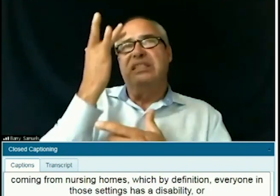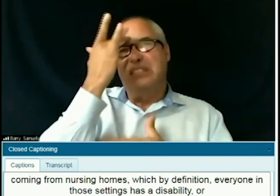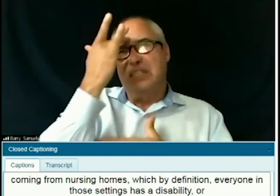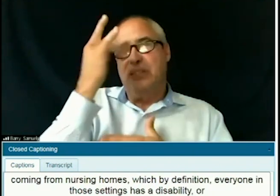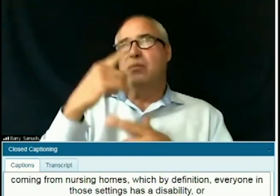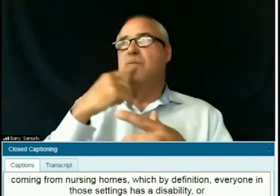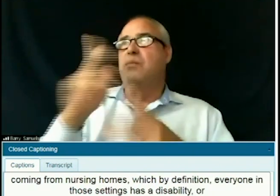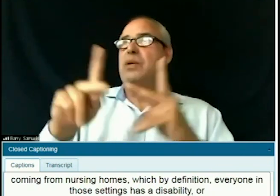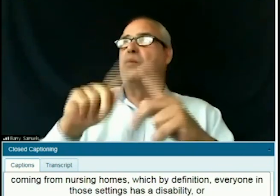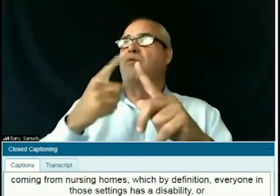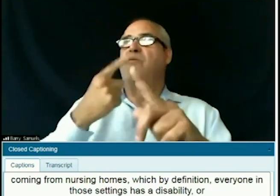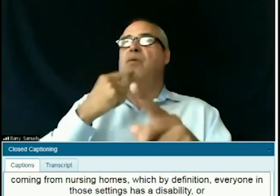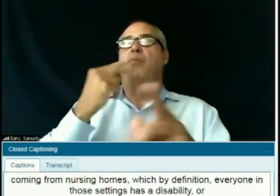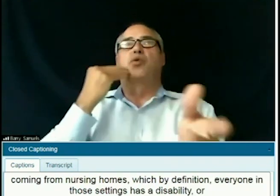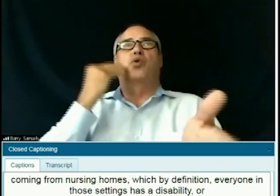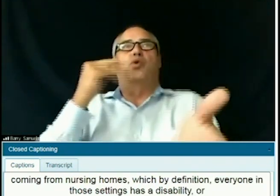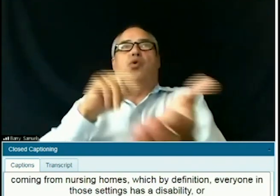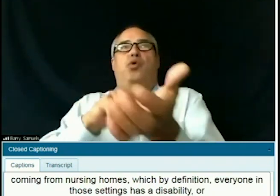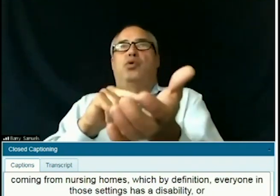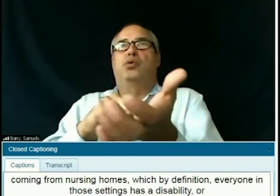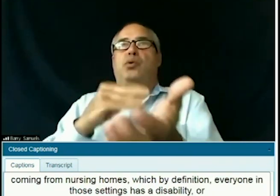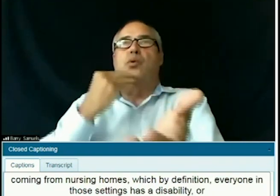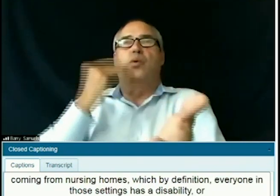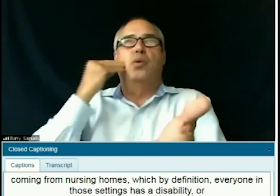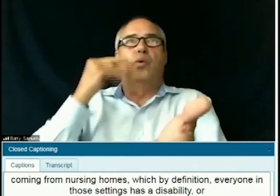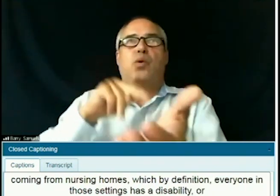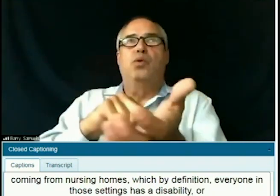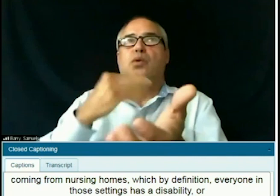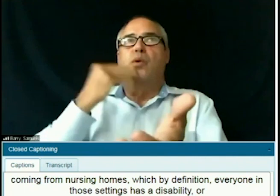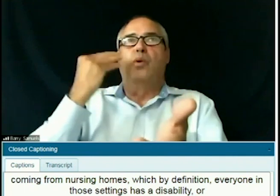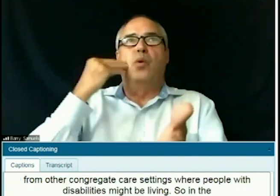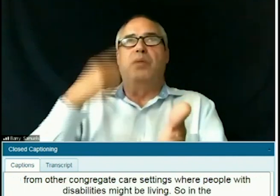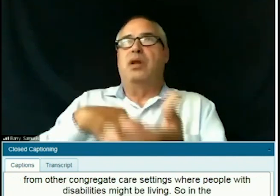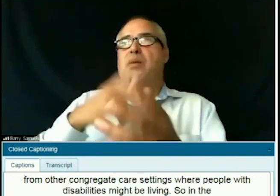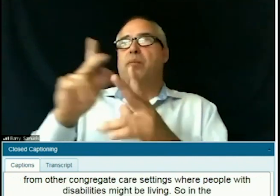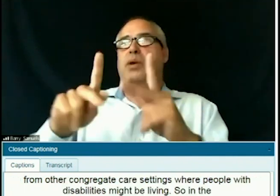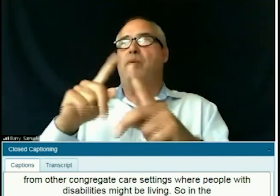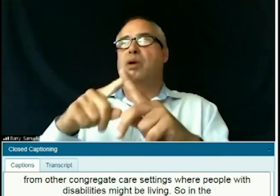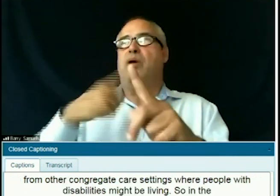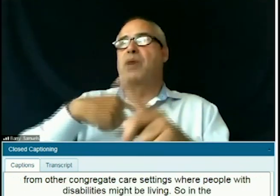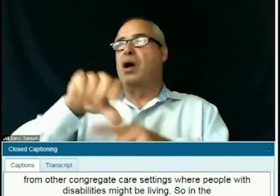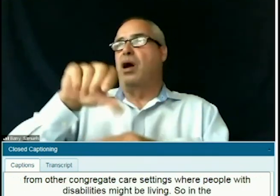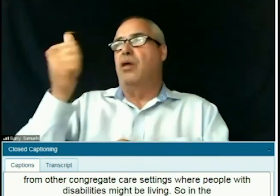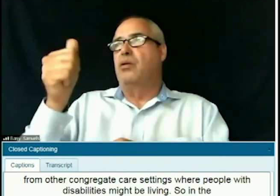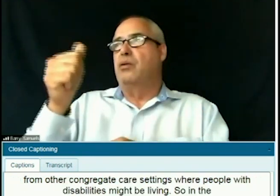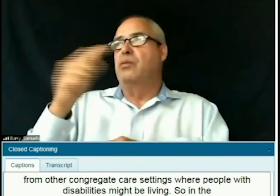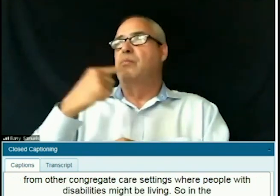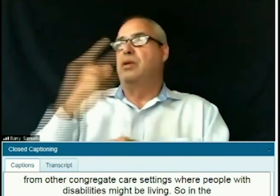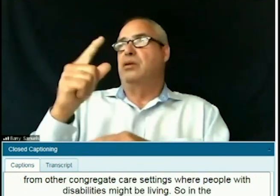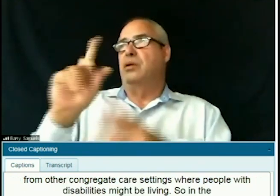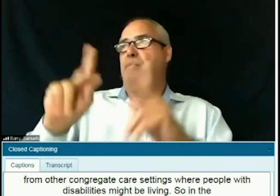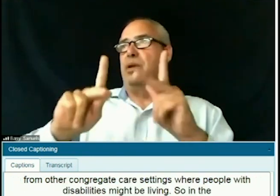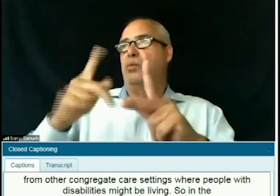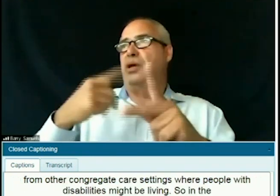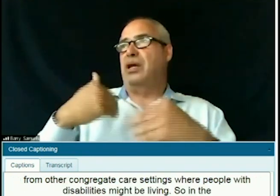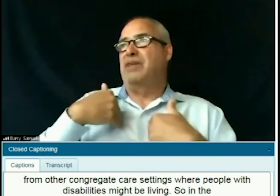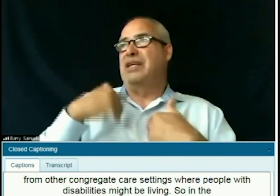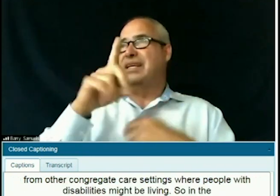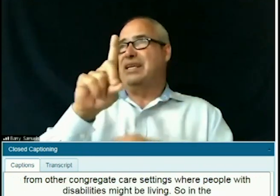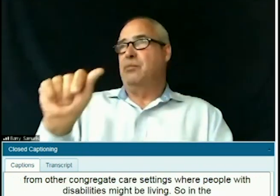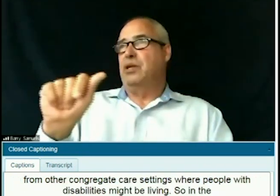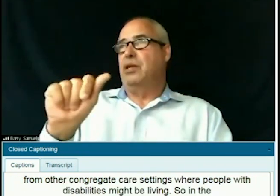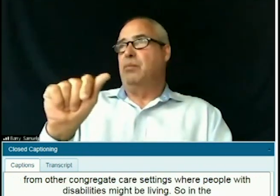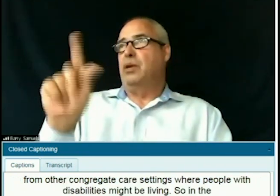homes, which by definition, everyone in those settings has a disability, or from other congregate care settings where people with disabilities might be